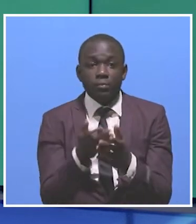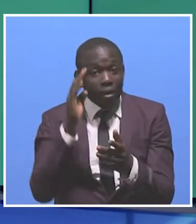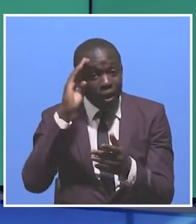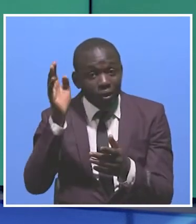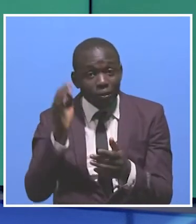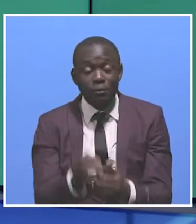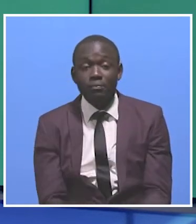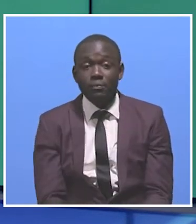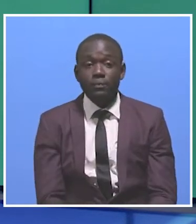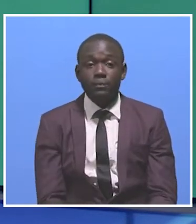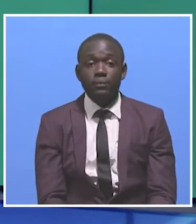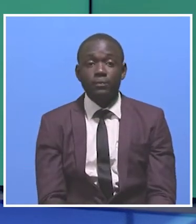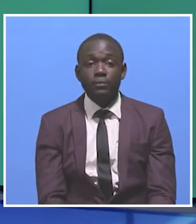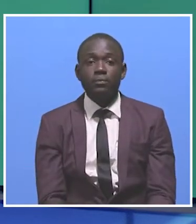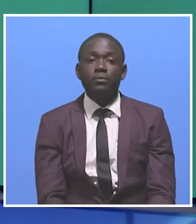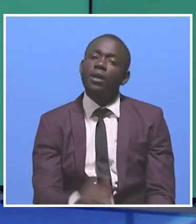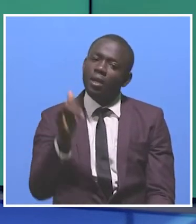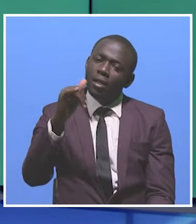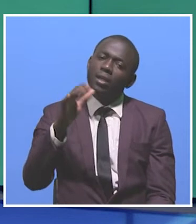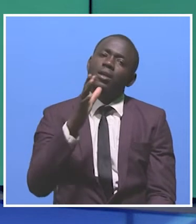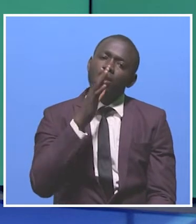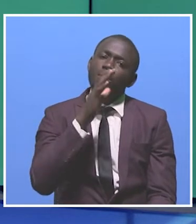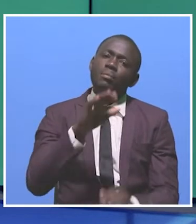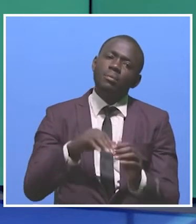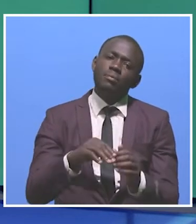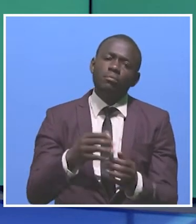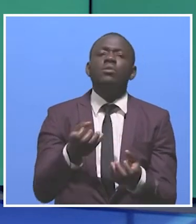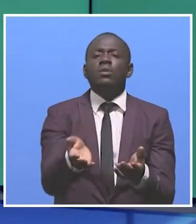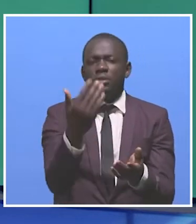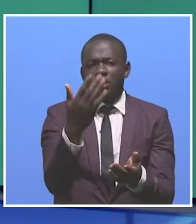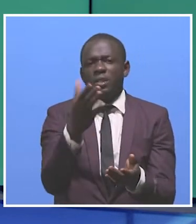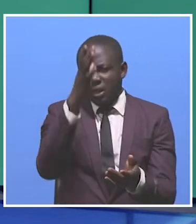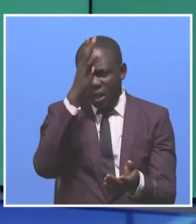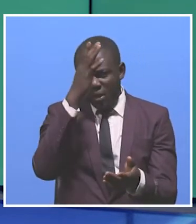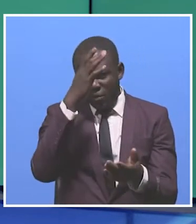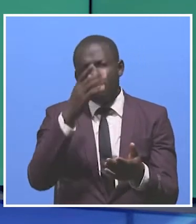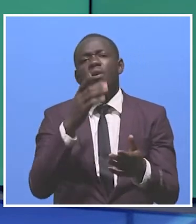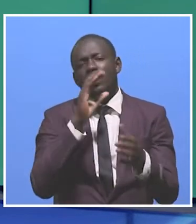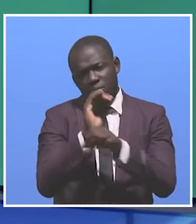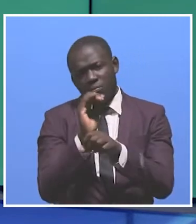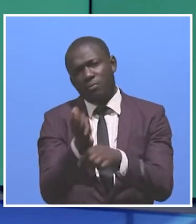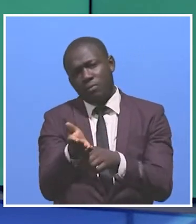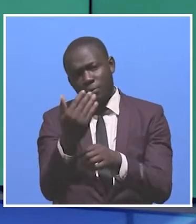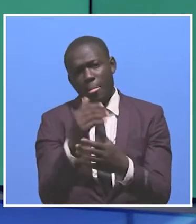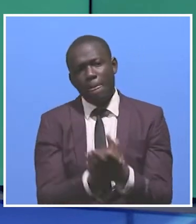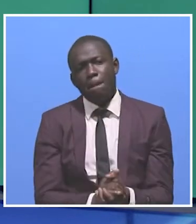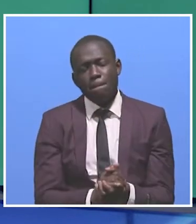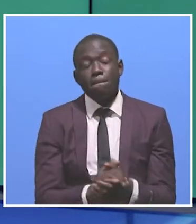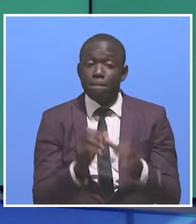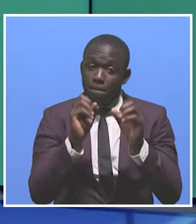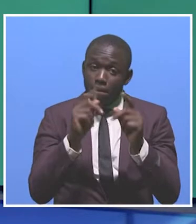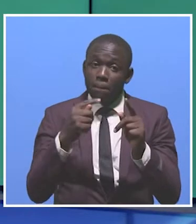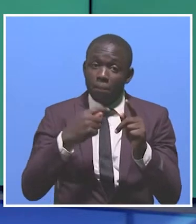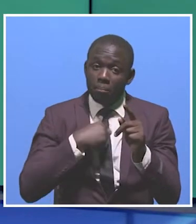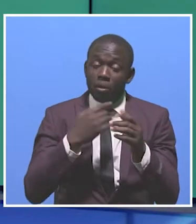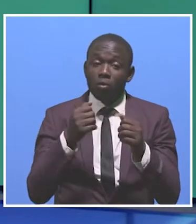Hello. Yes, madam. Yes, sir. Please talk to us. Okay. I just want to find